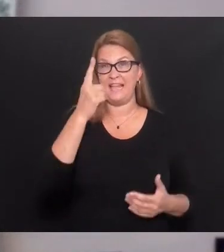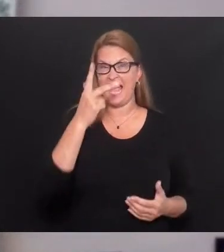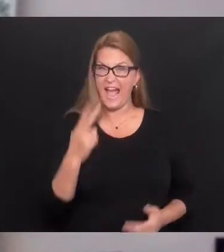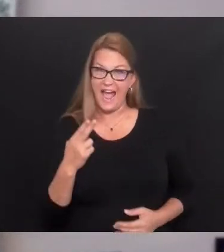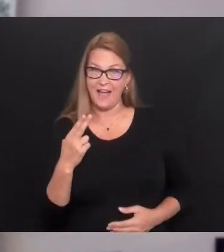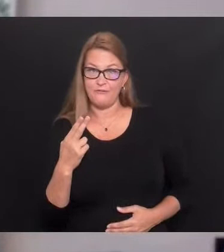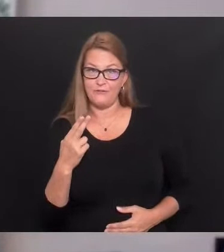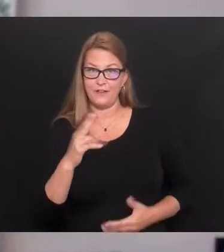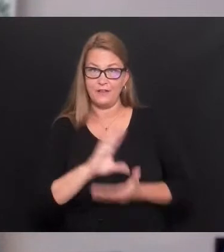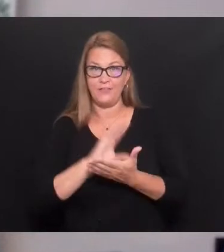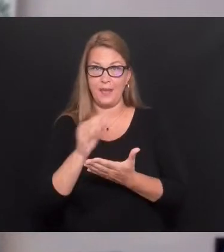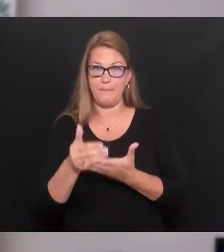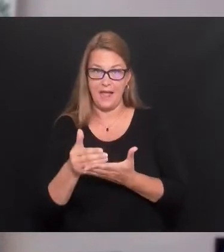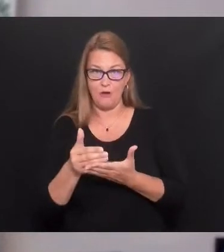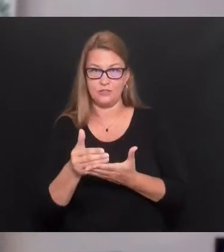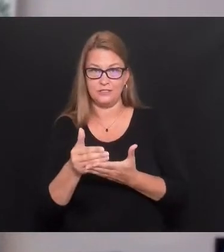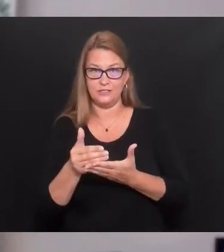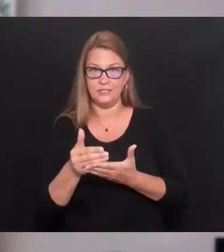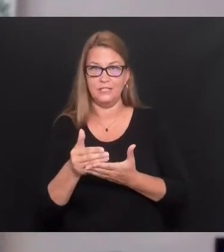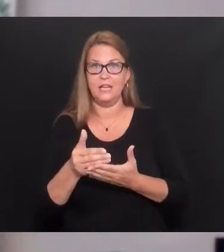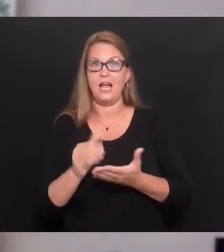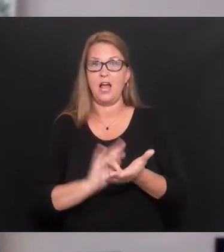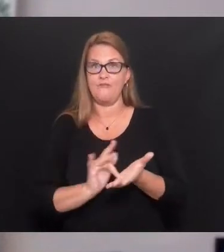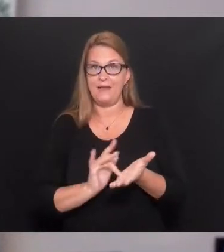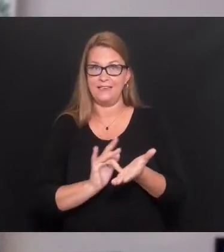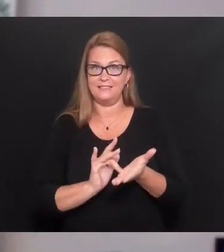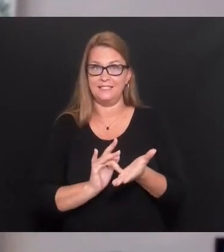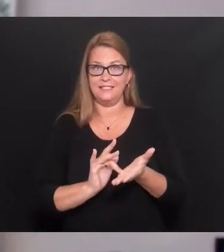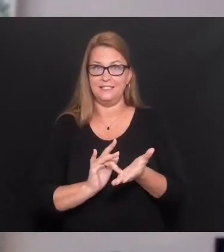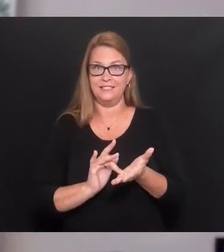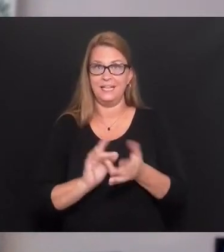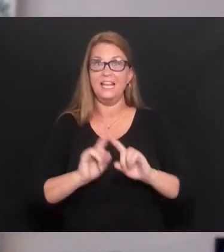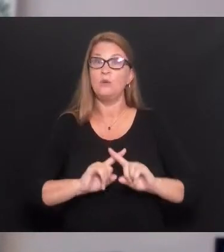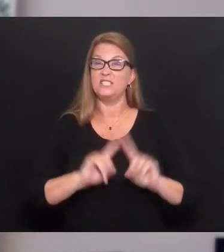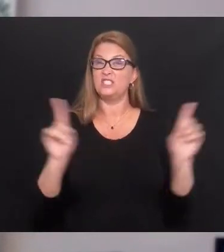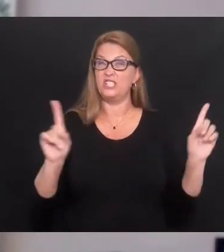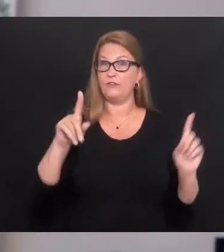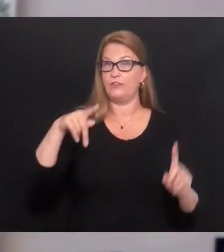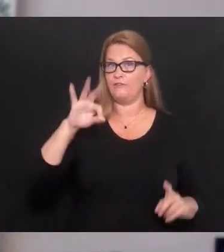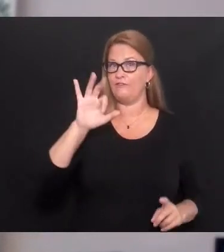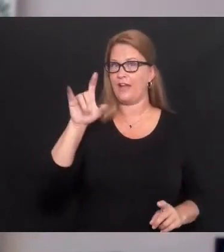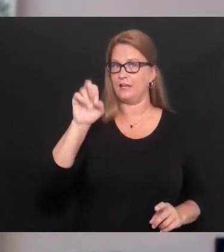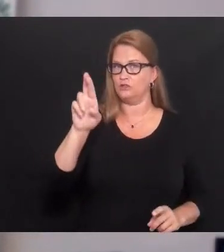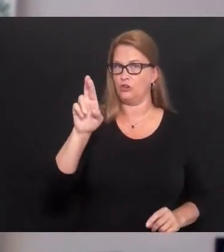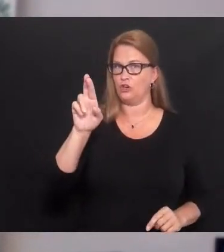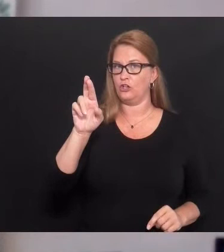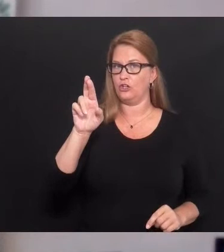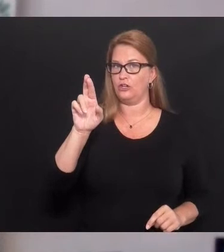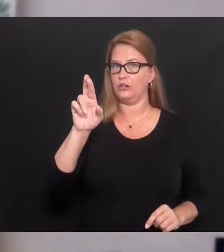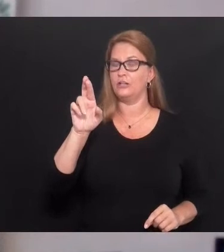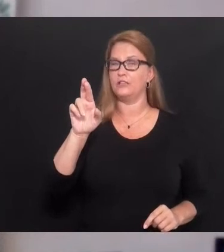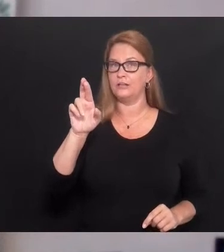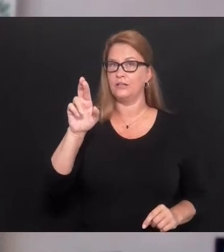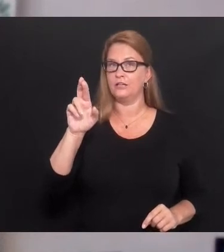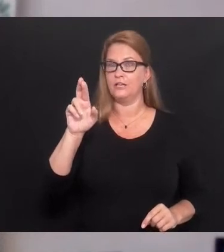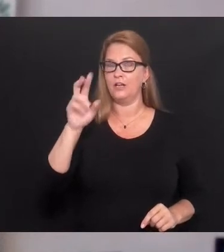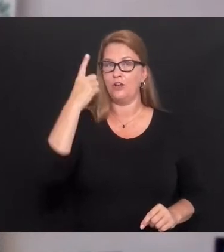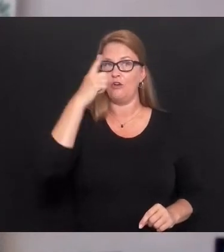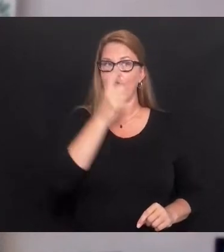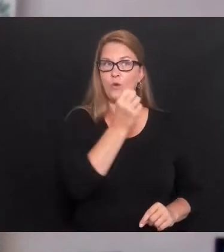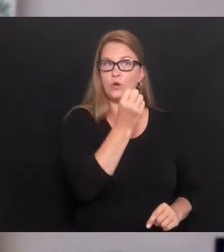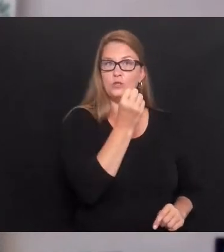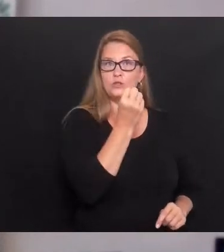vaccine that was initially given with Moderna. Remember, the Pfizer vaccine for Americans 12